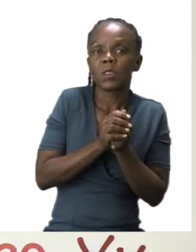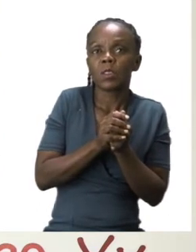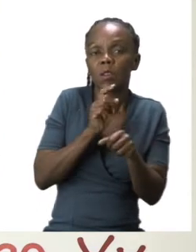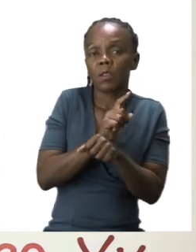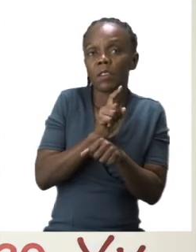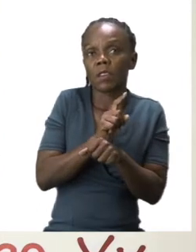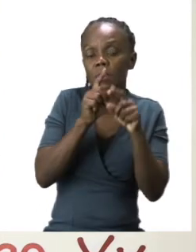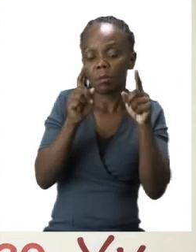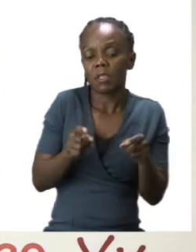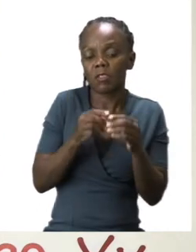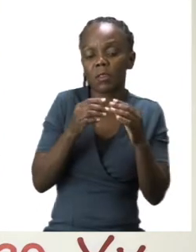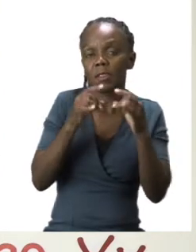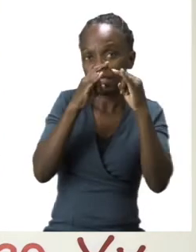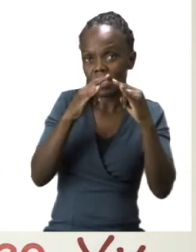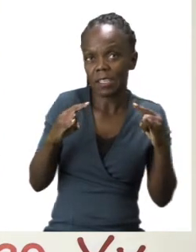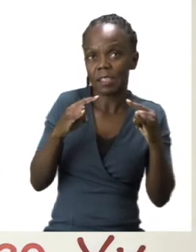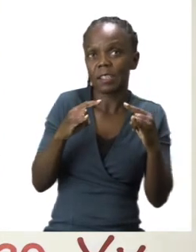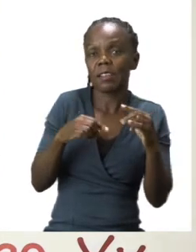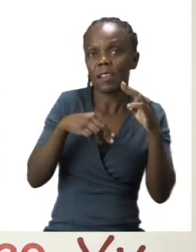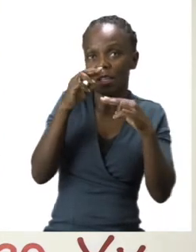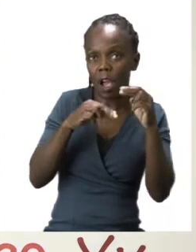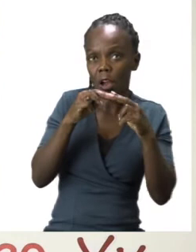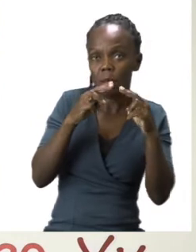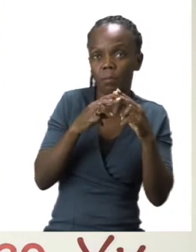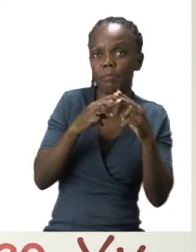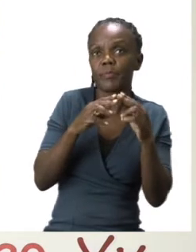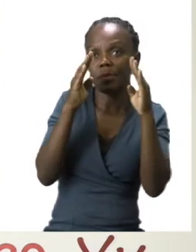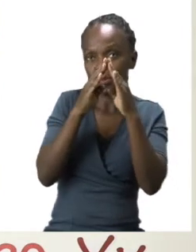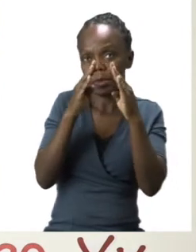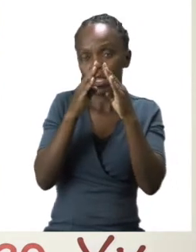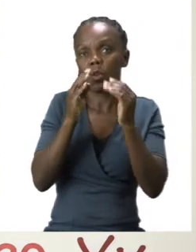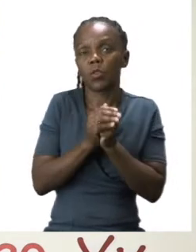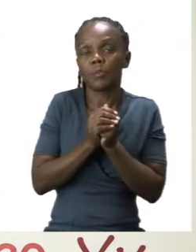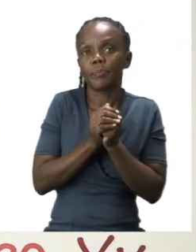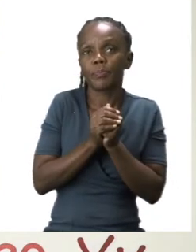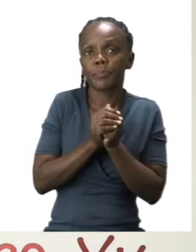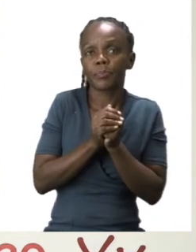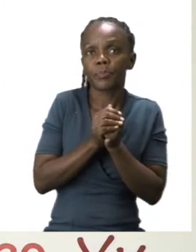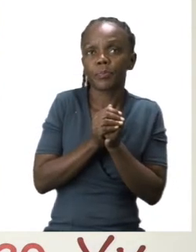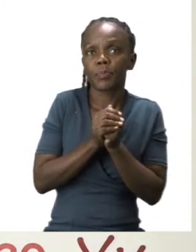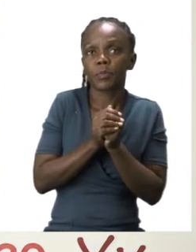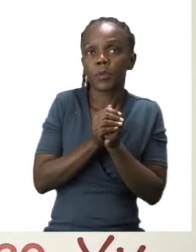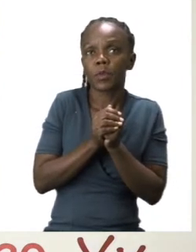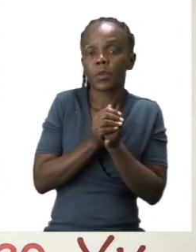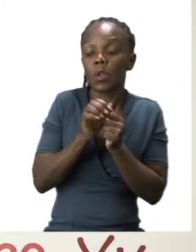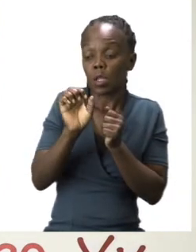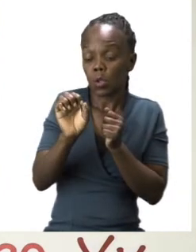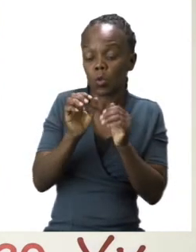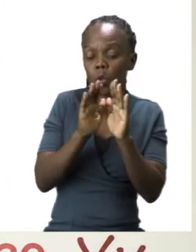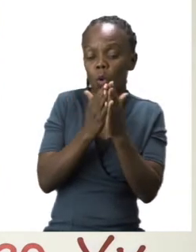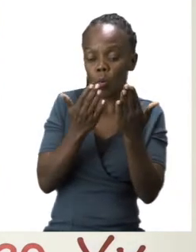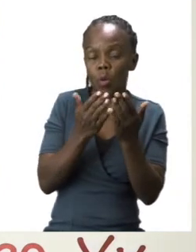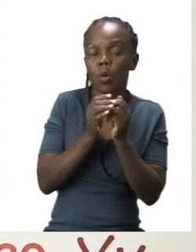flats, and house. And then in your book, you have another type